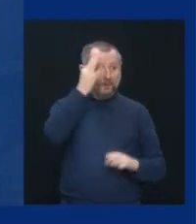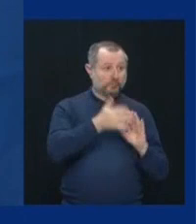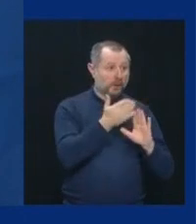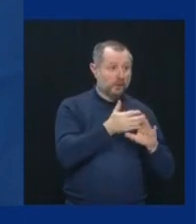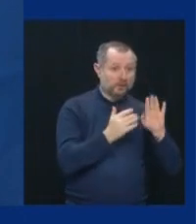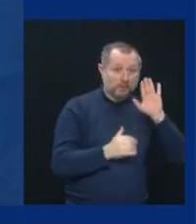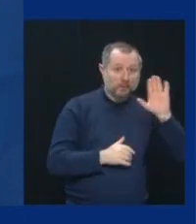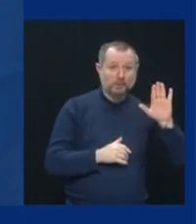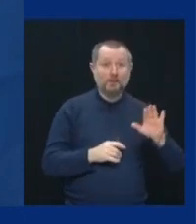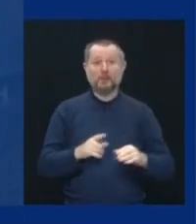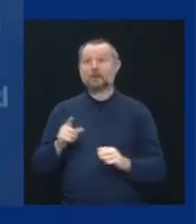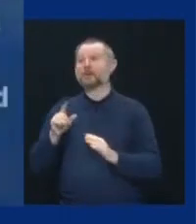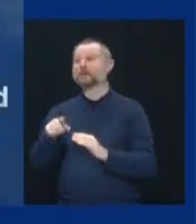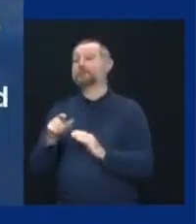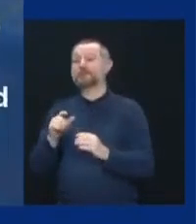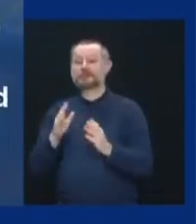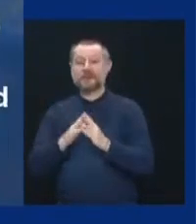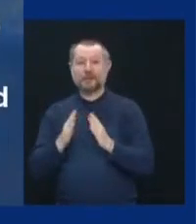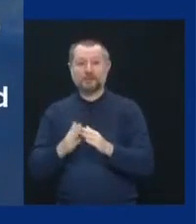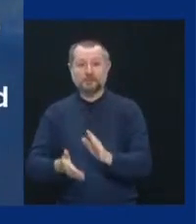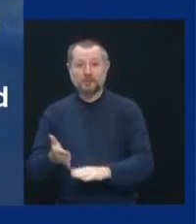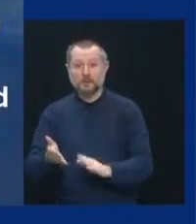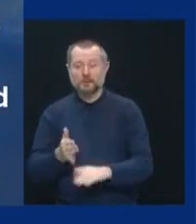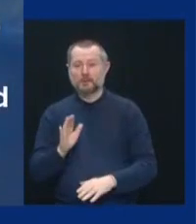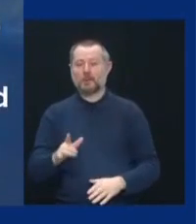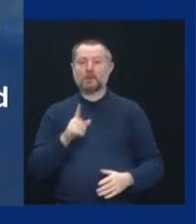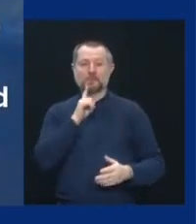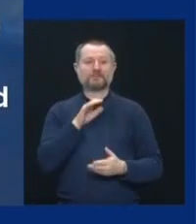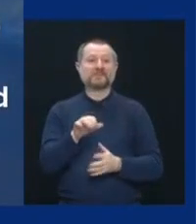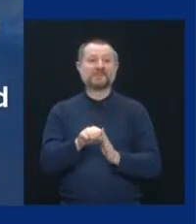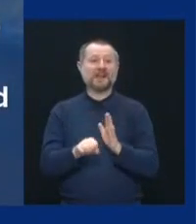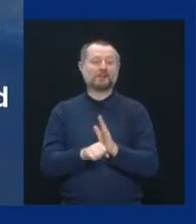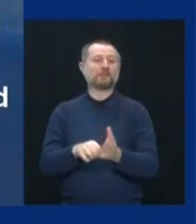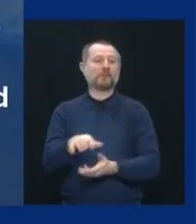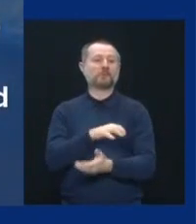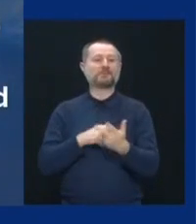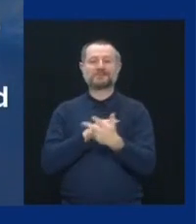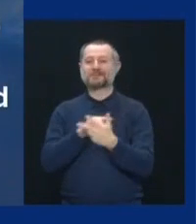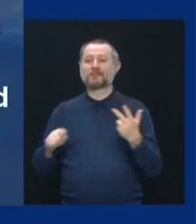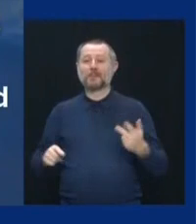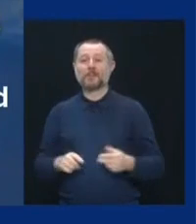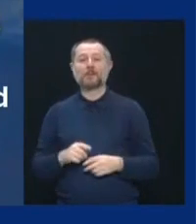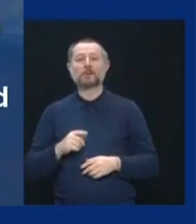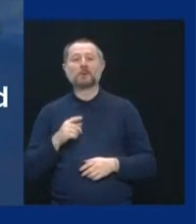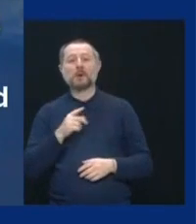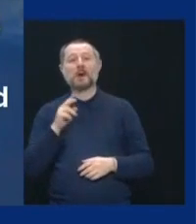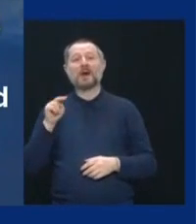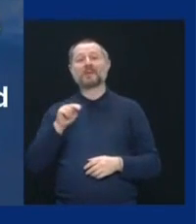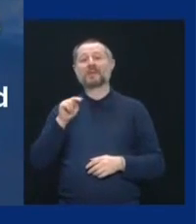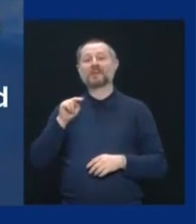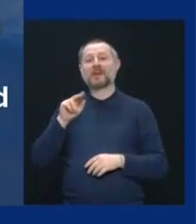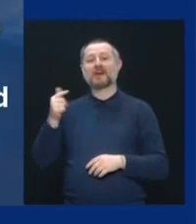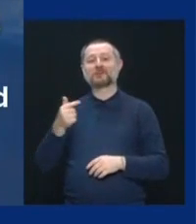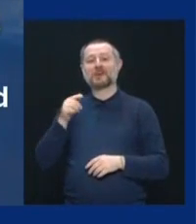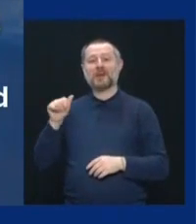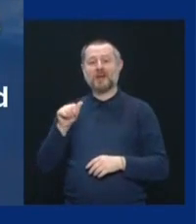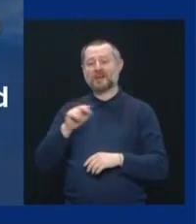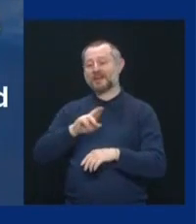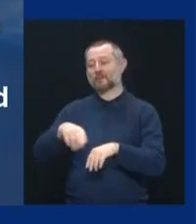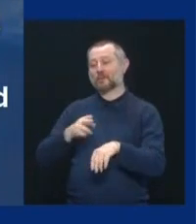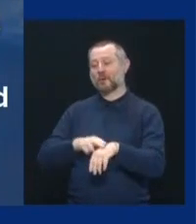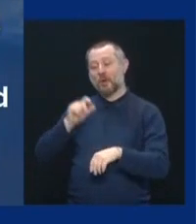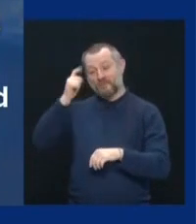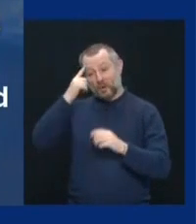gives to pharmacies, et cetera. The NGA, National Government Association, I met with